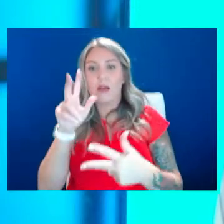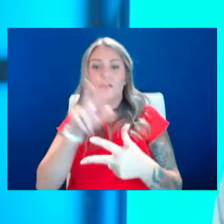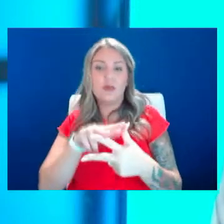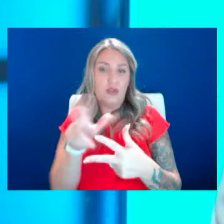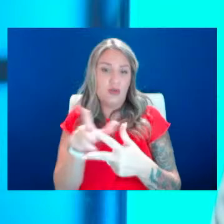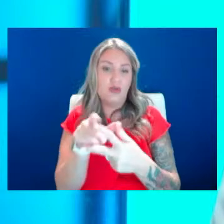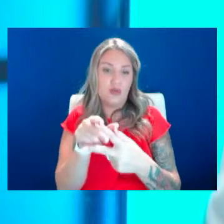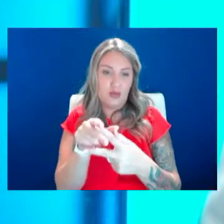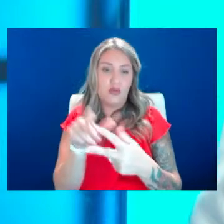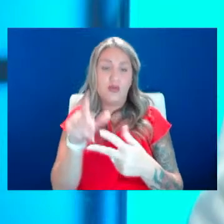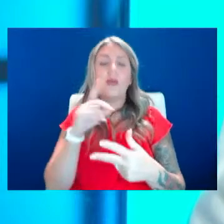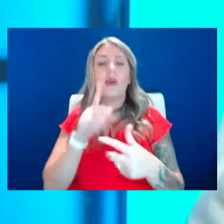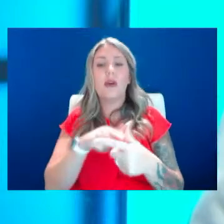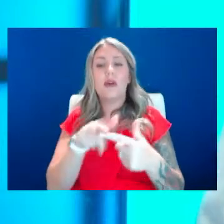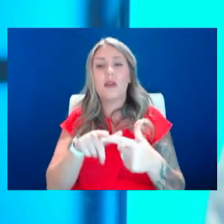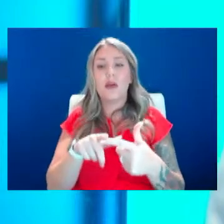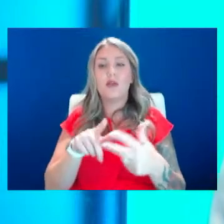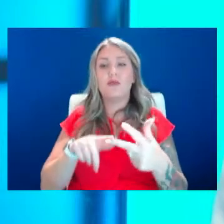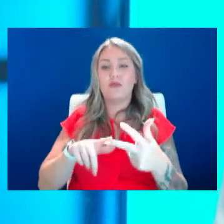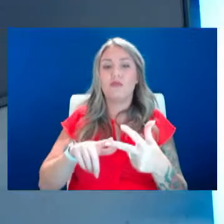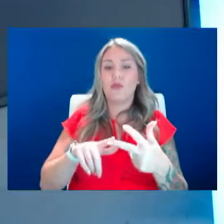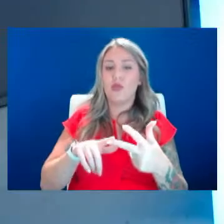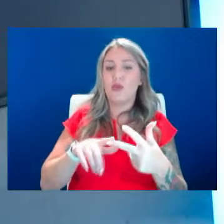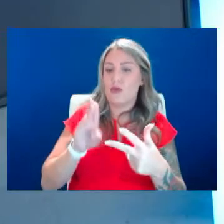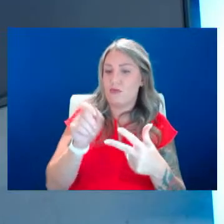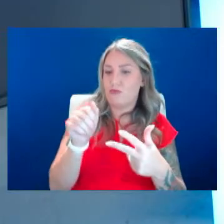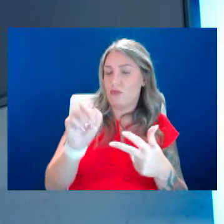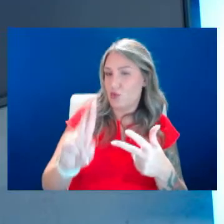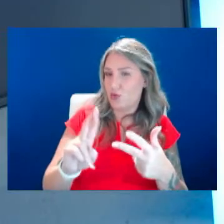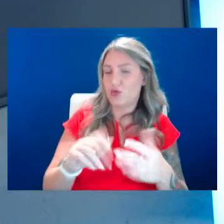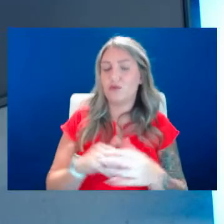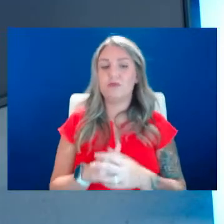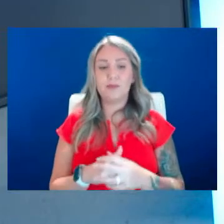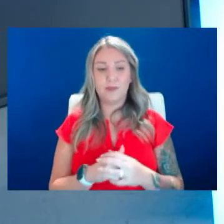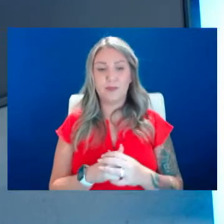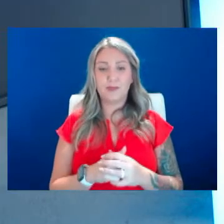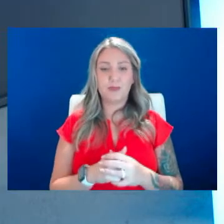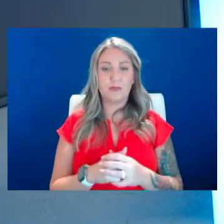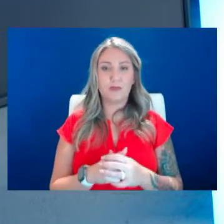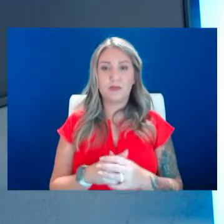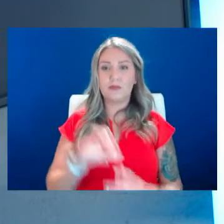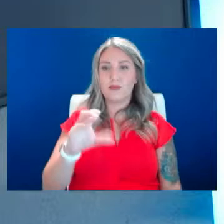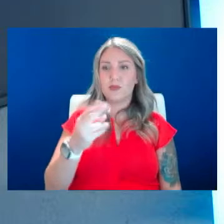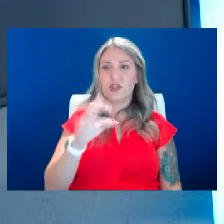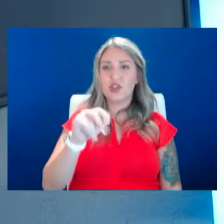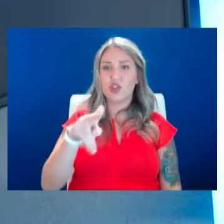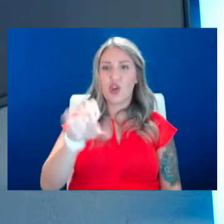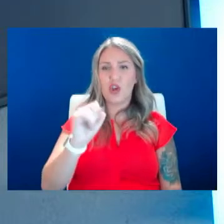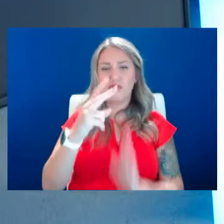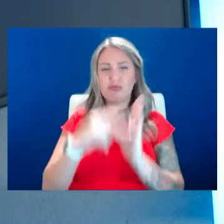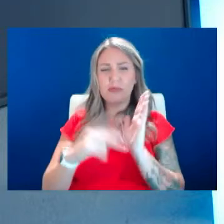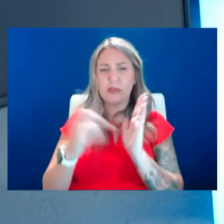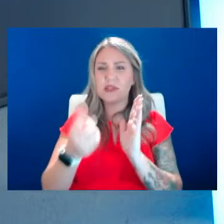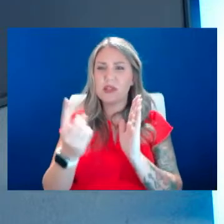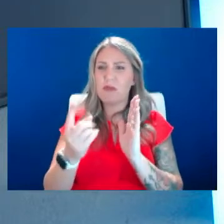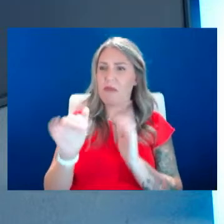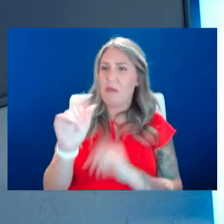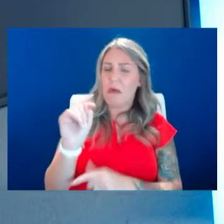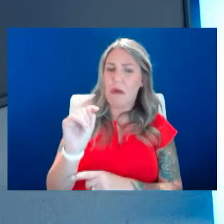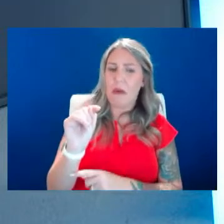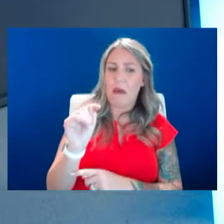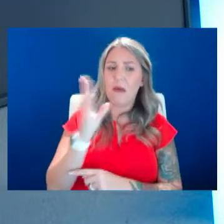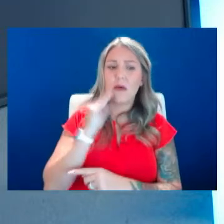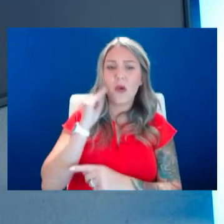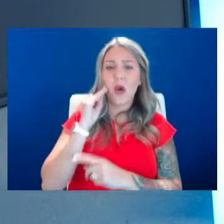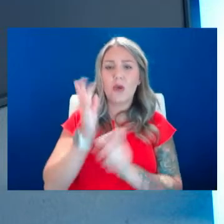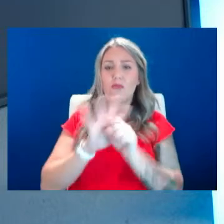for that primary series, and then you just go on to get that booster. Get the booster. Okay. Charles read something about how at-home COVID tests weren't as accurate when it comes